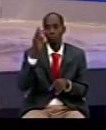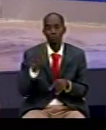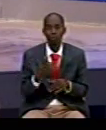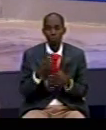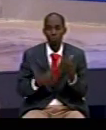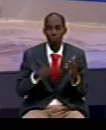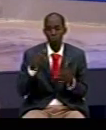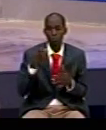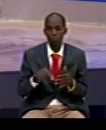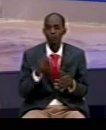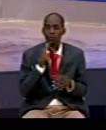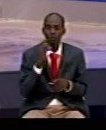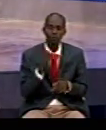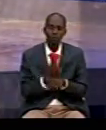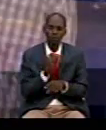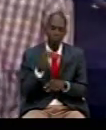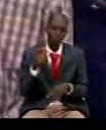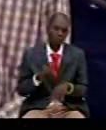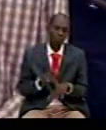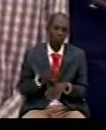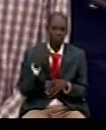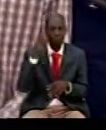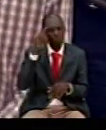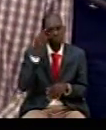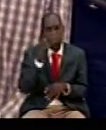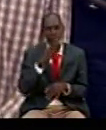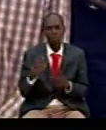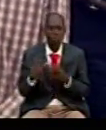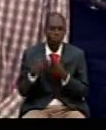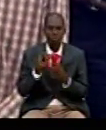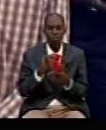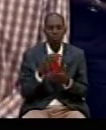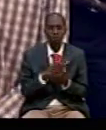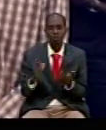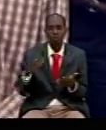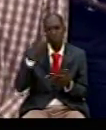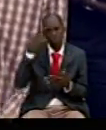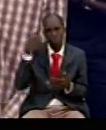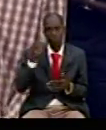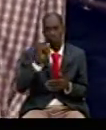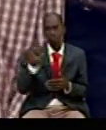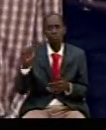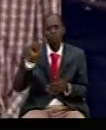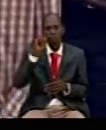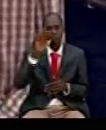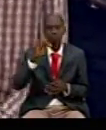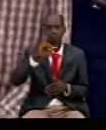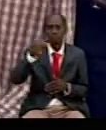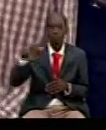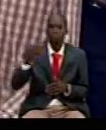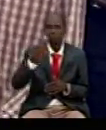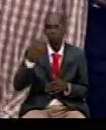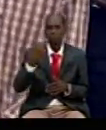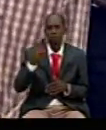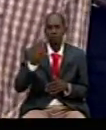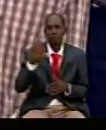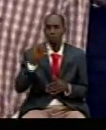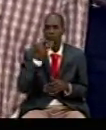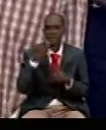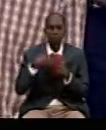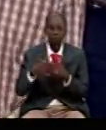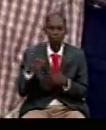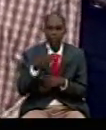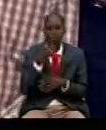touch. If you're thinking of running away because a Jezebel is running after you, all you need is a touch